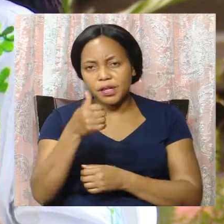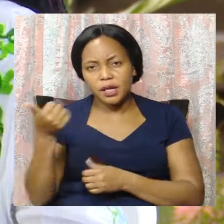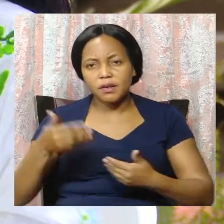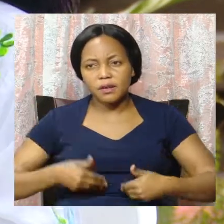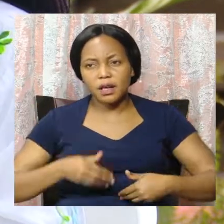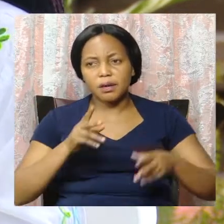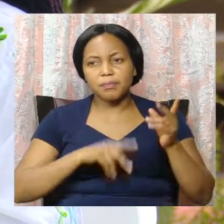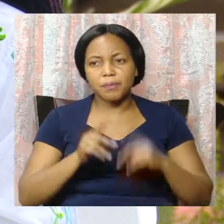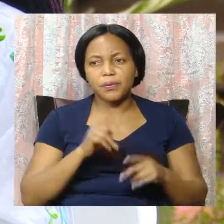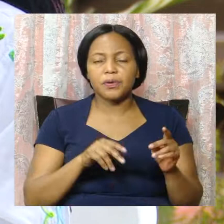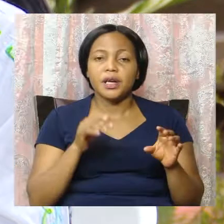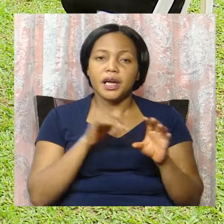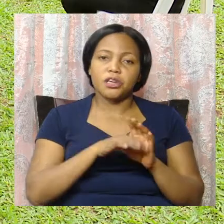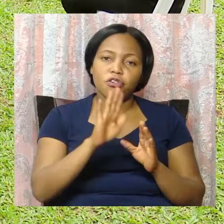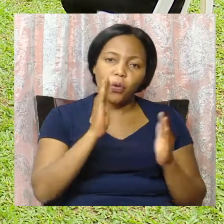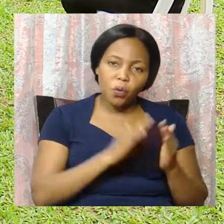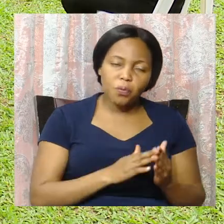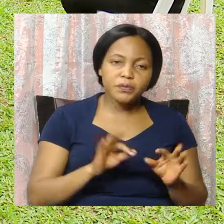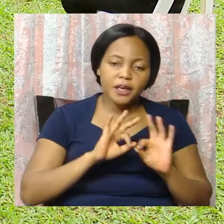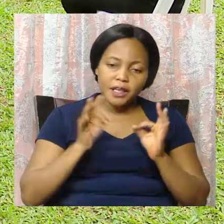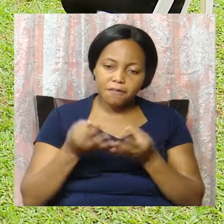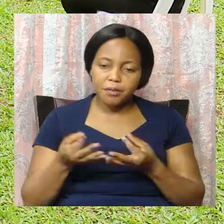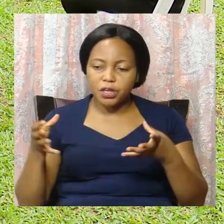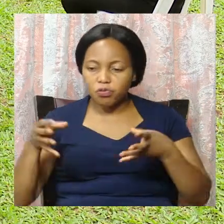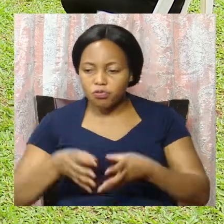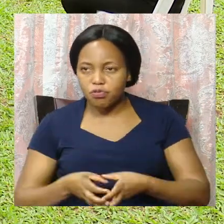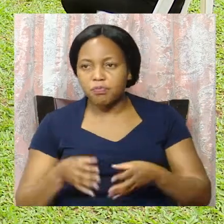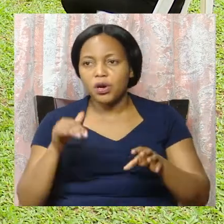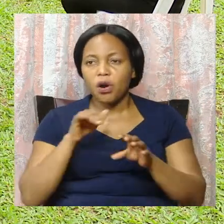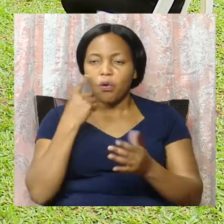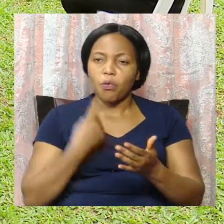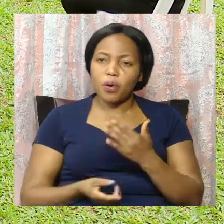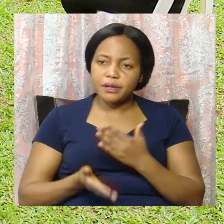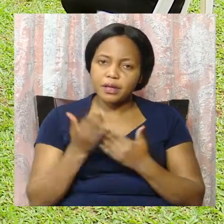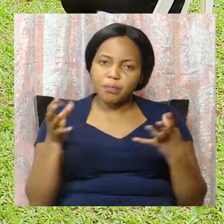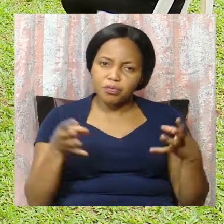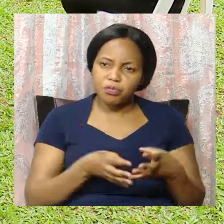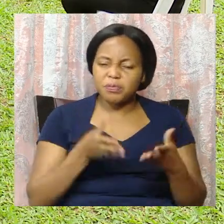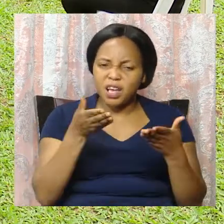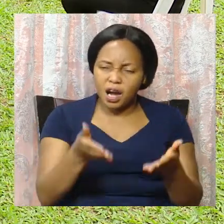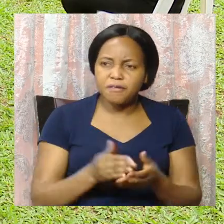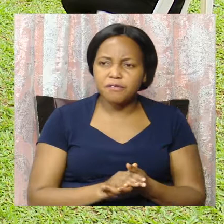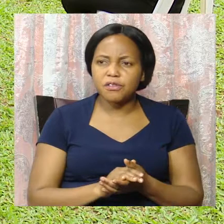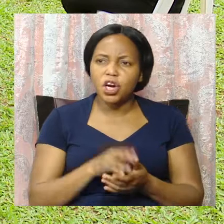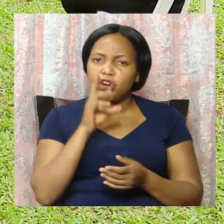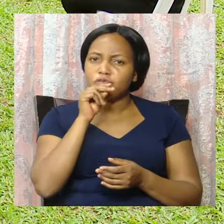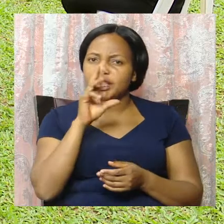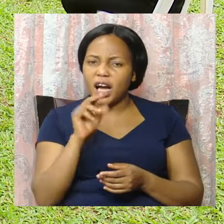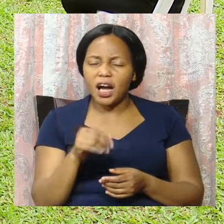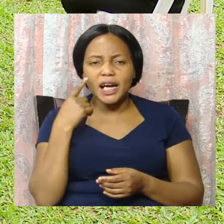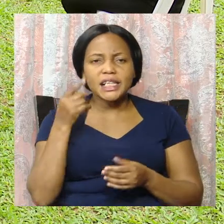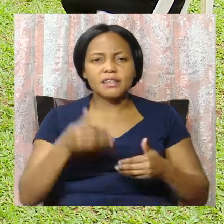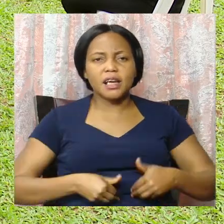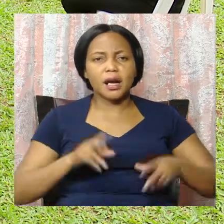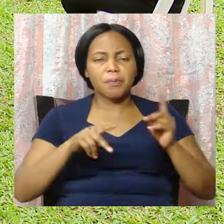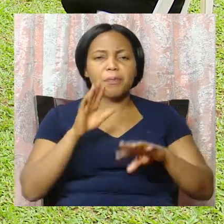to other young people. Just around your home, around your family group, around your WhatsApp groups. You have your WhatsApp groups, your